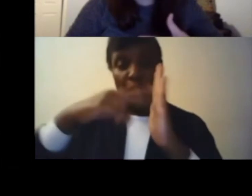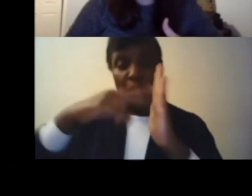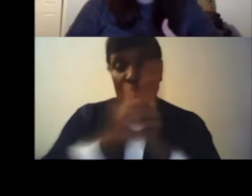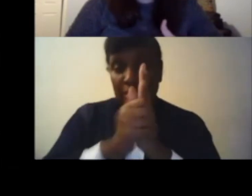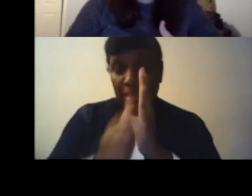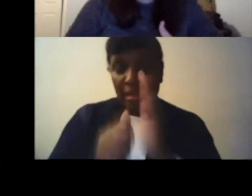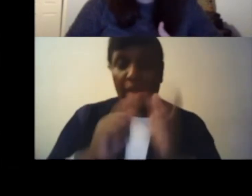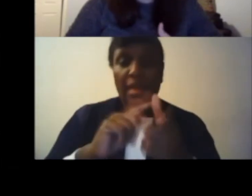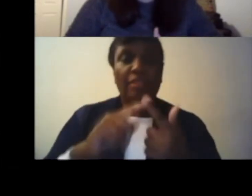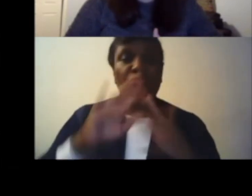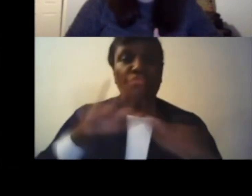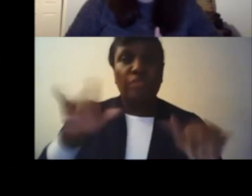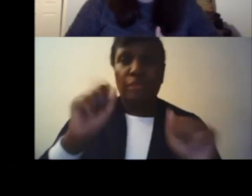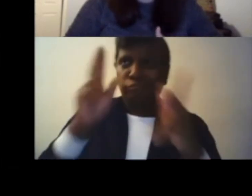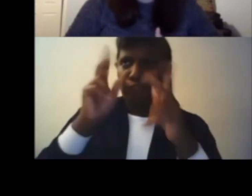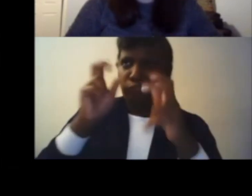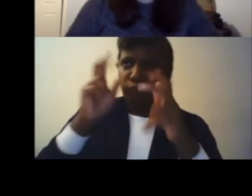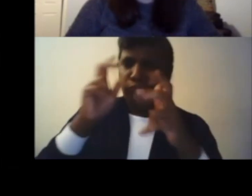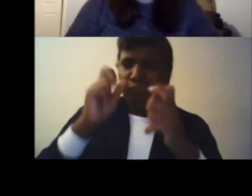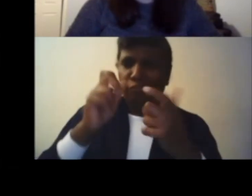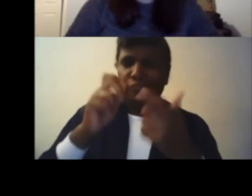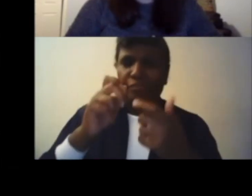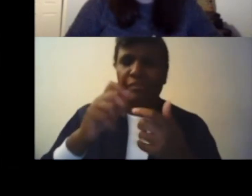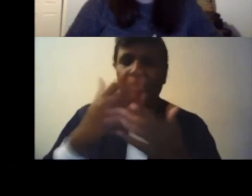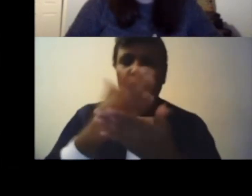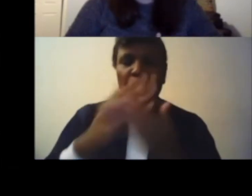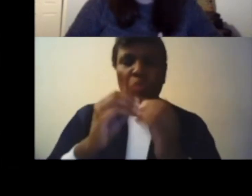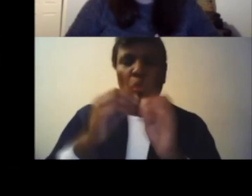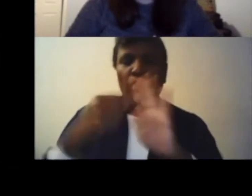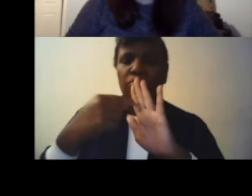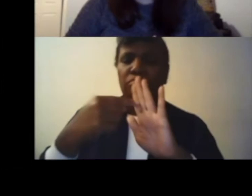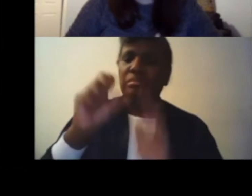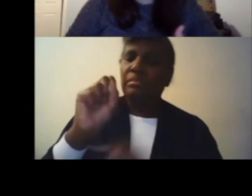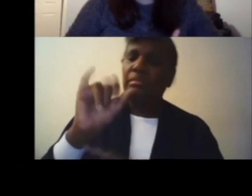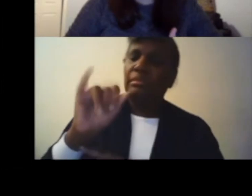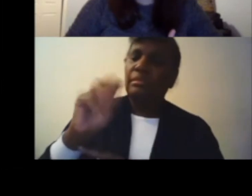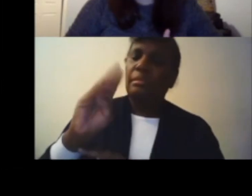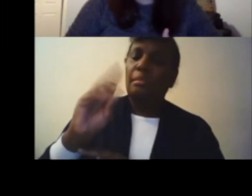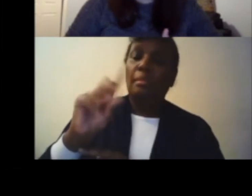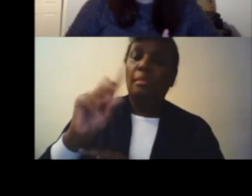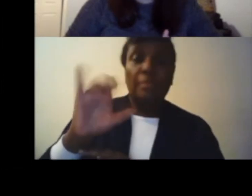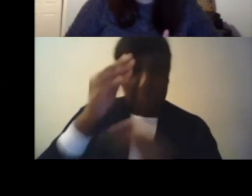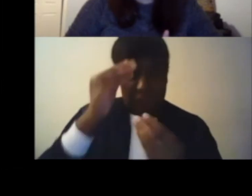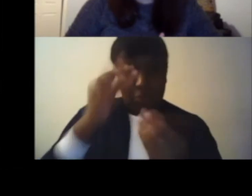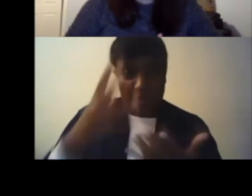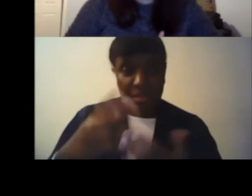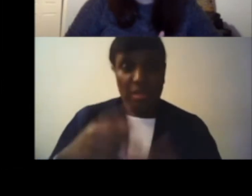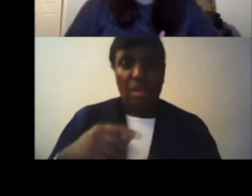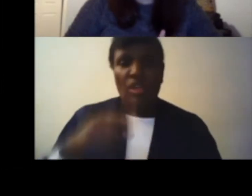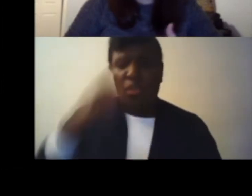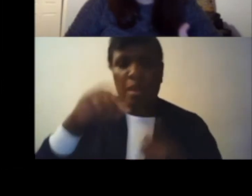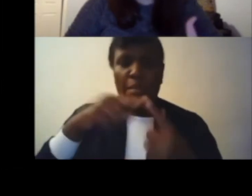information. So, you know, when we think of literacy, a lot of the times traditionally we think of reading and writing, but literacy